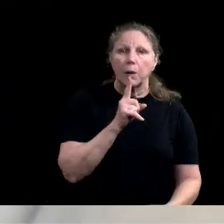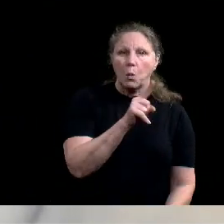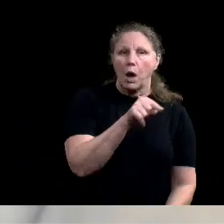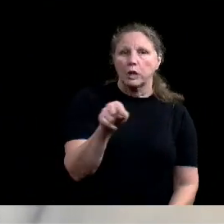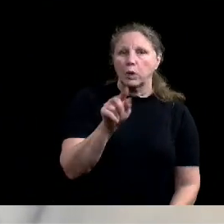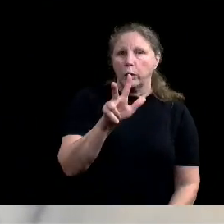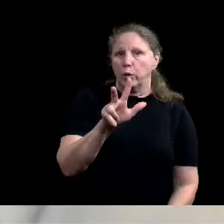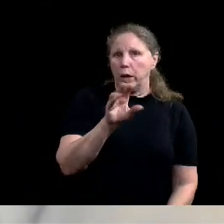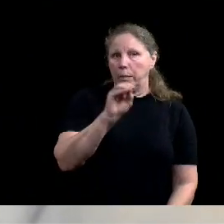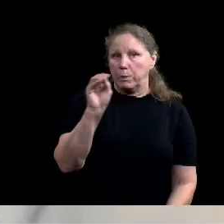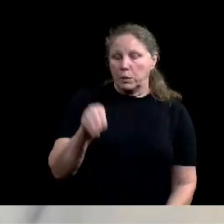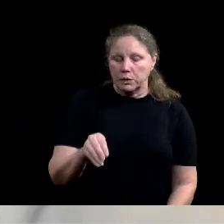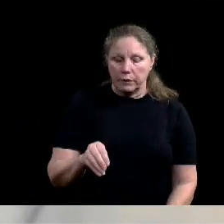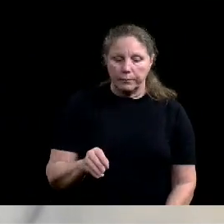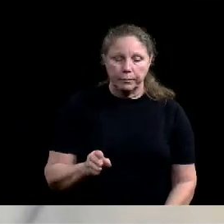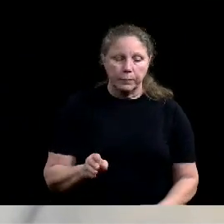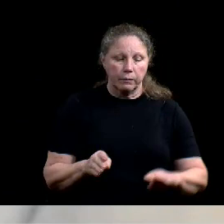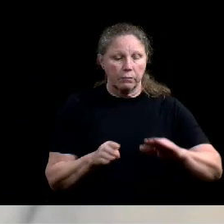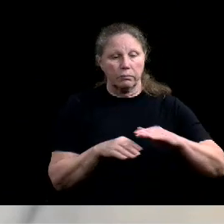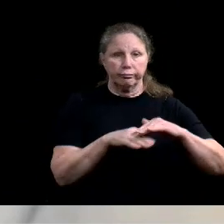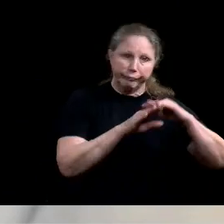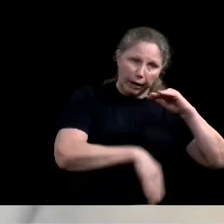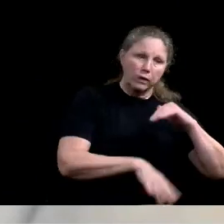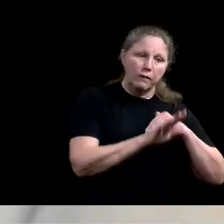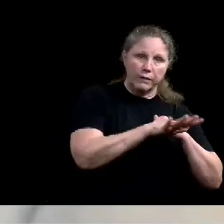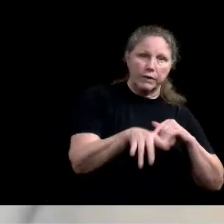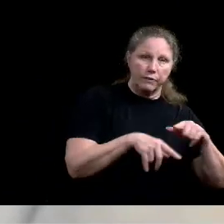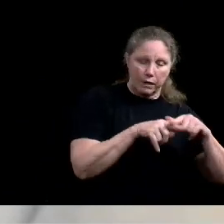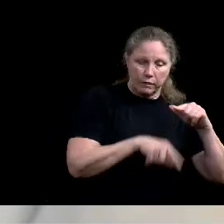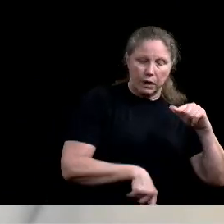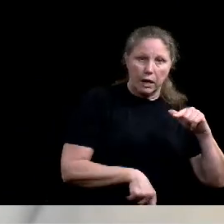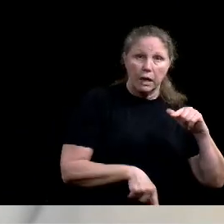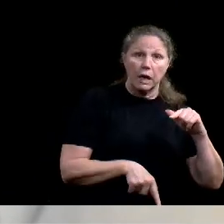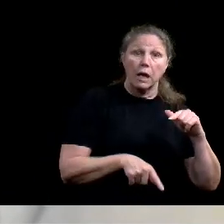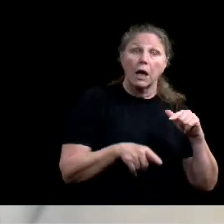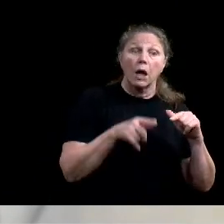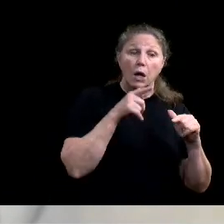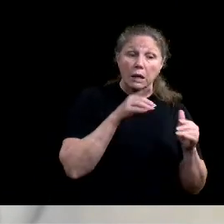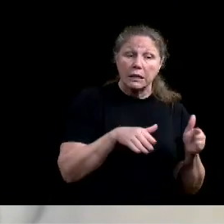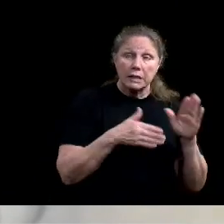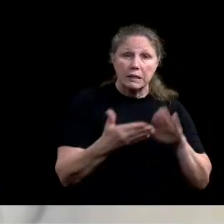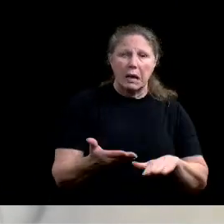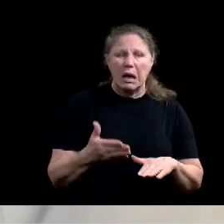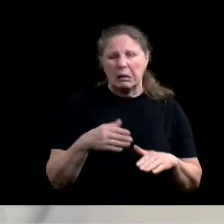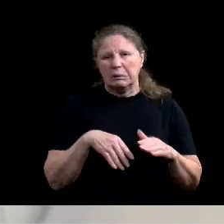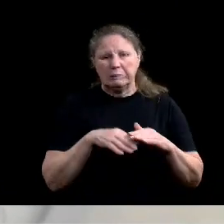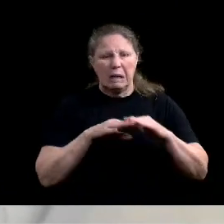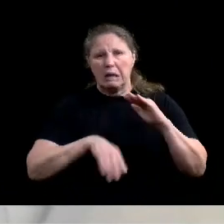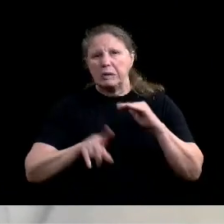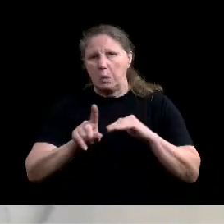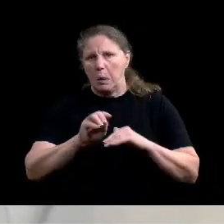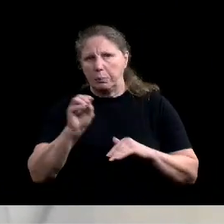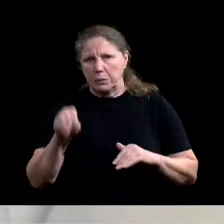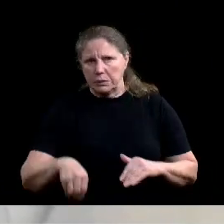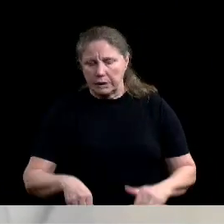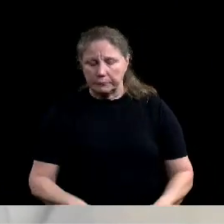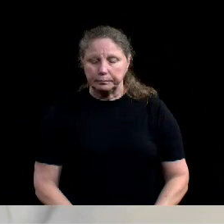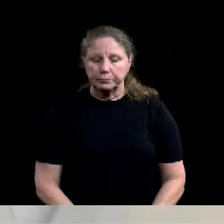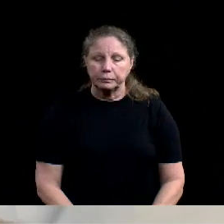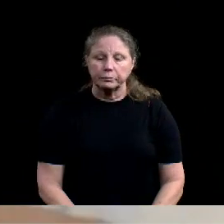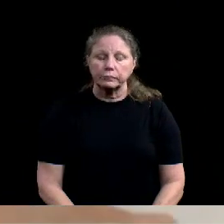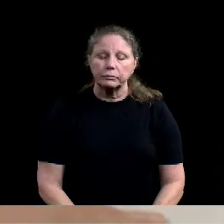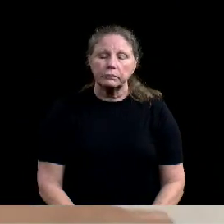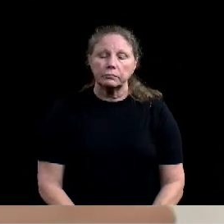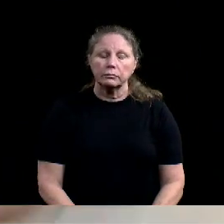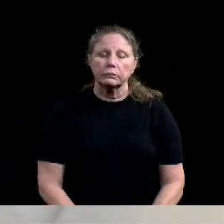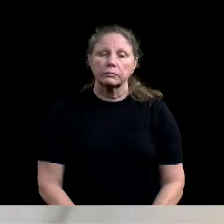55 years old, the mortality is less than 1%. So that assumes that that